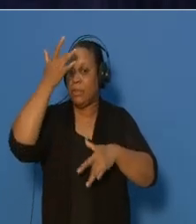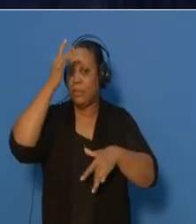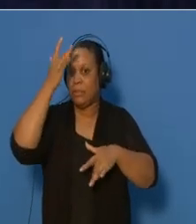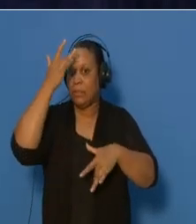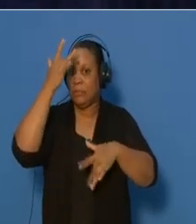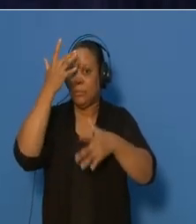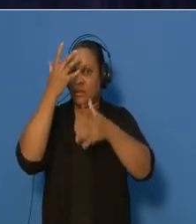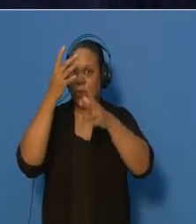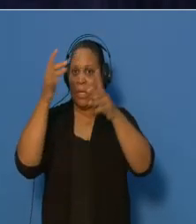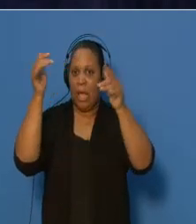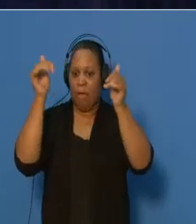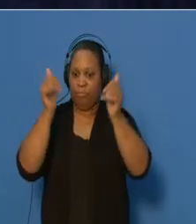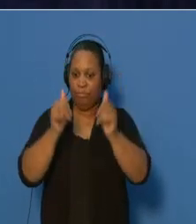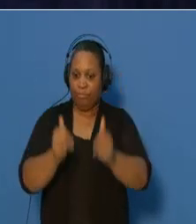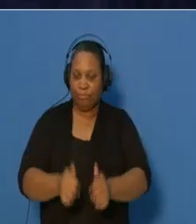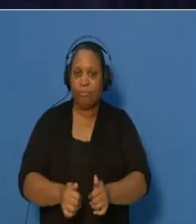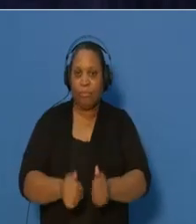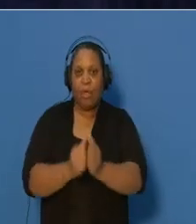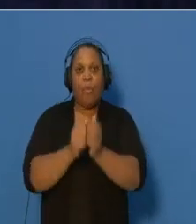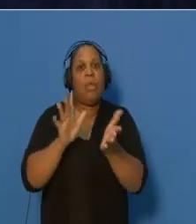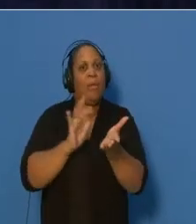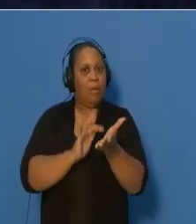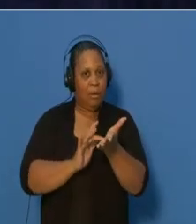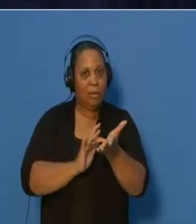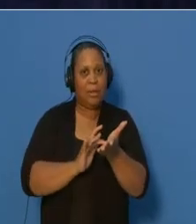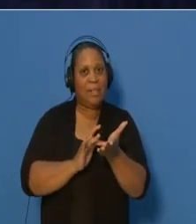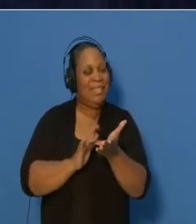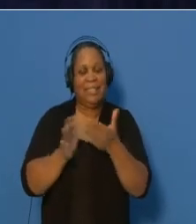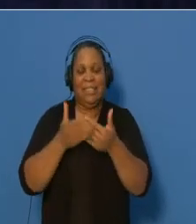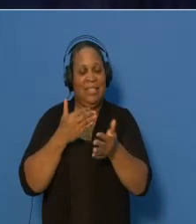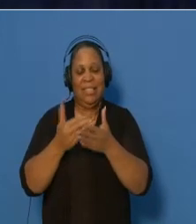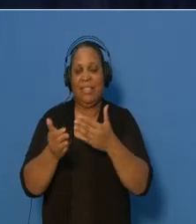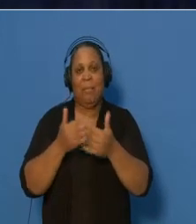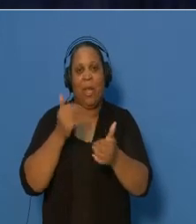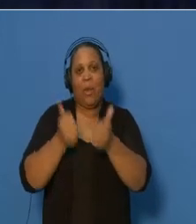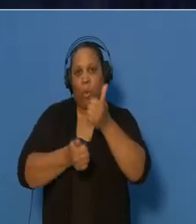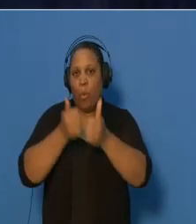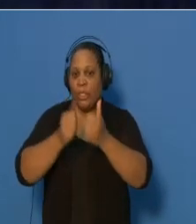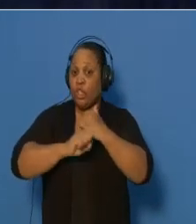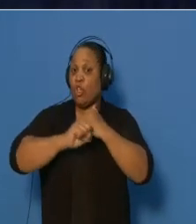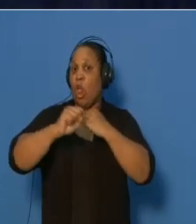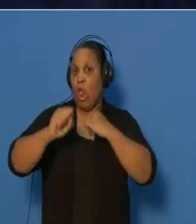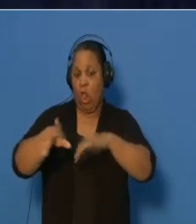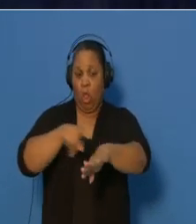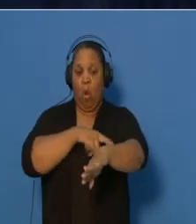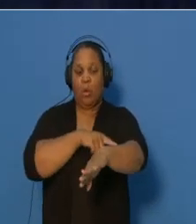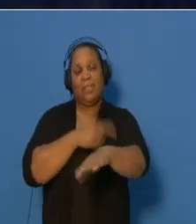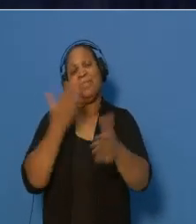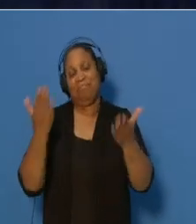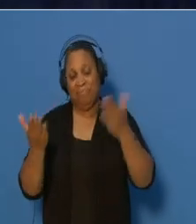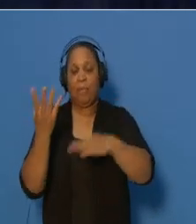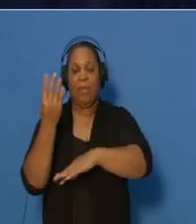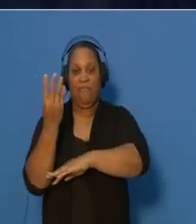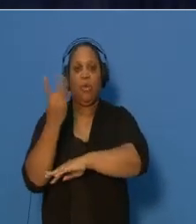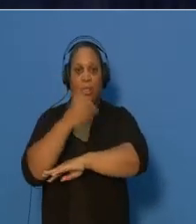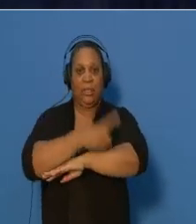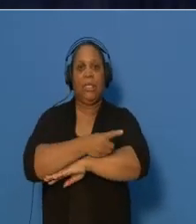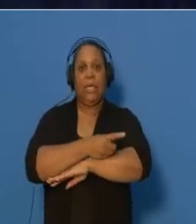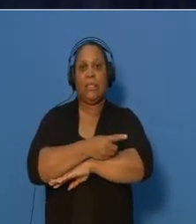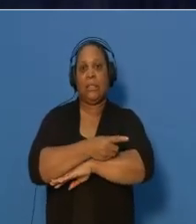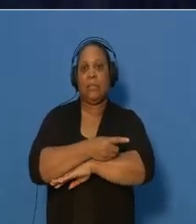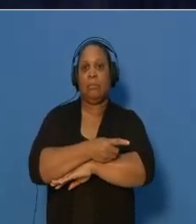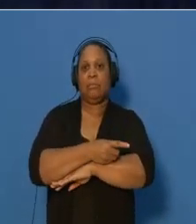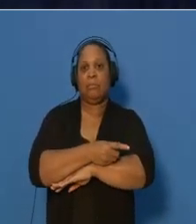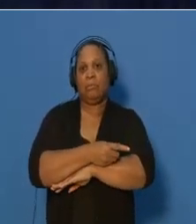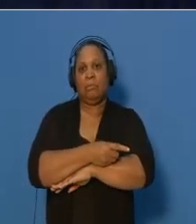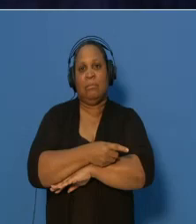abated without any type of pain reliever, whichever period is the longest. So it could very well be 14 days. Whether or